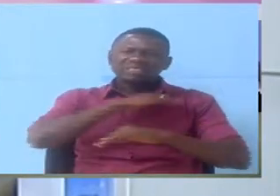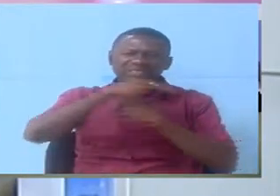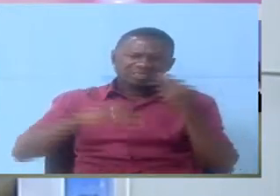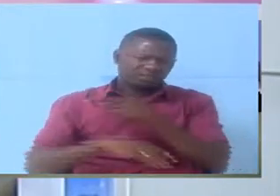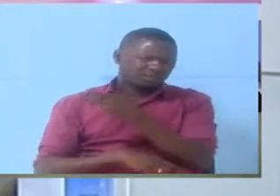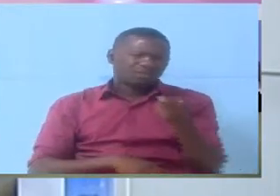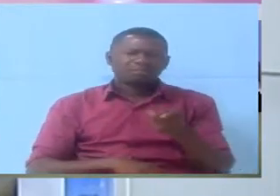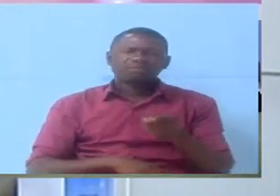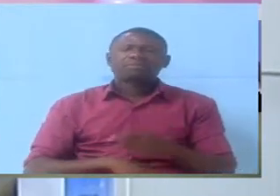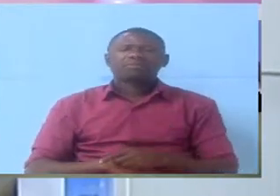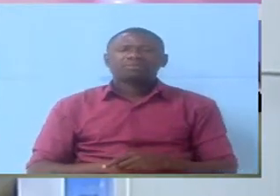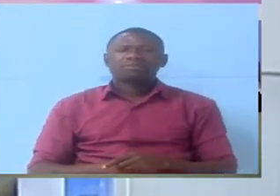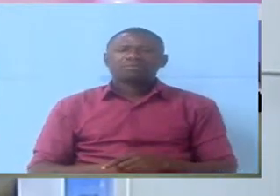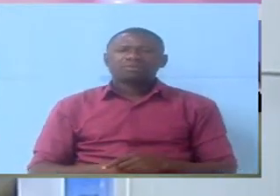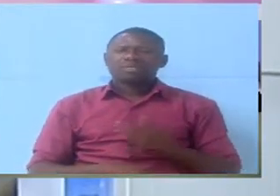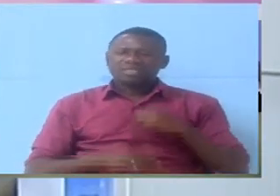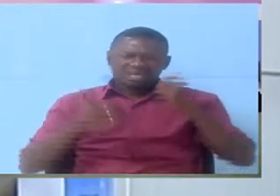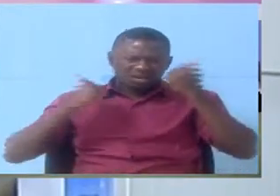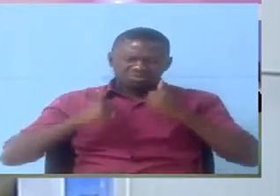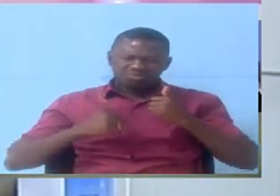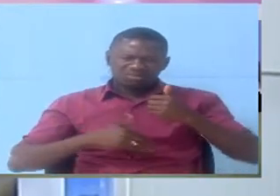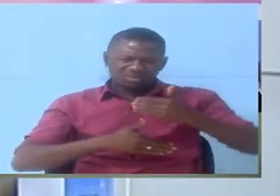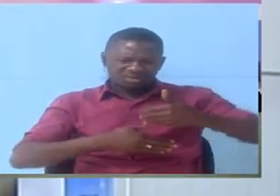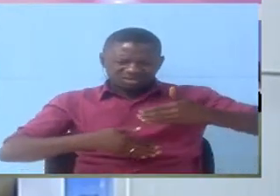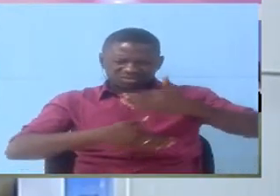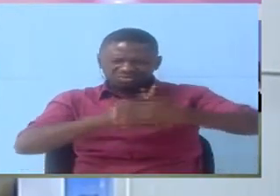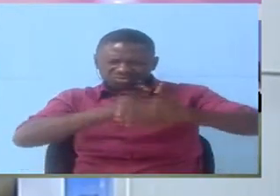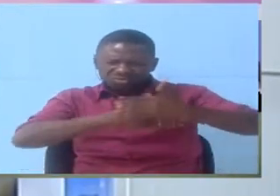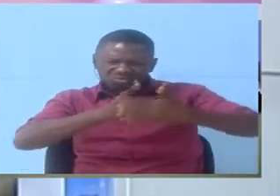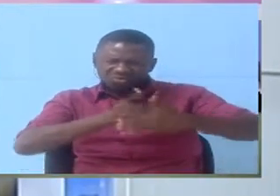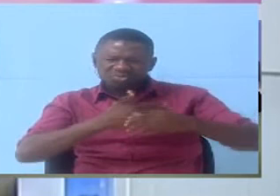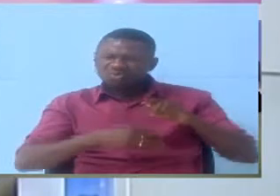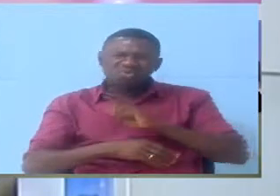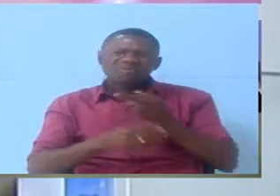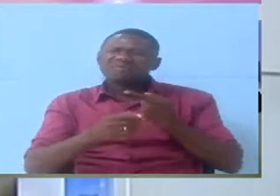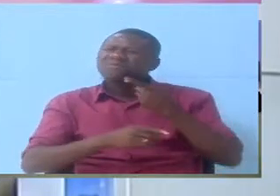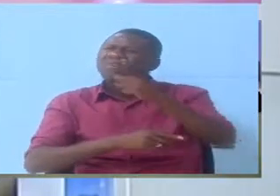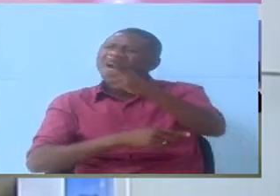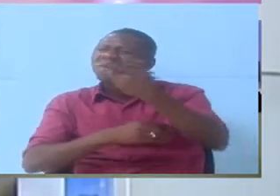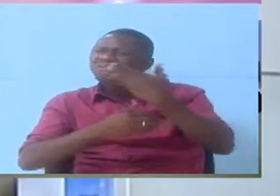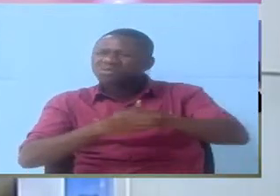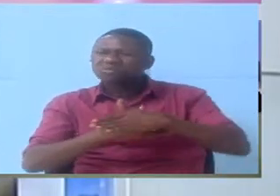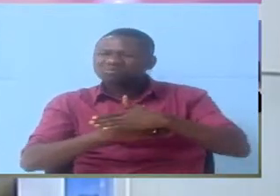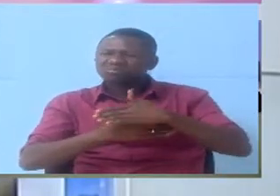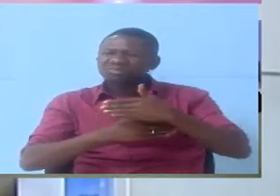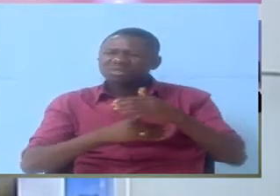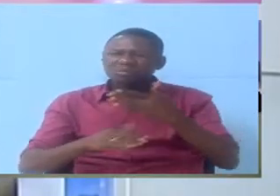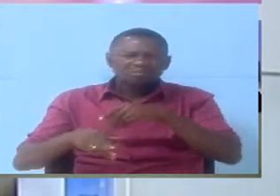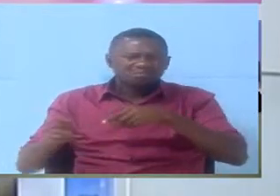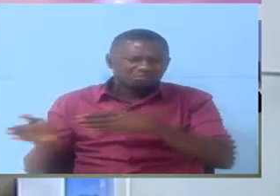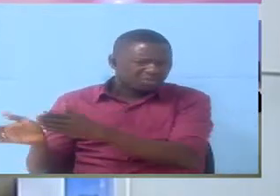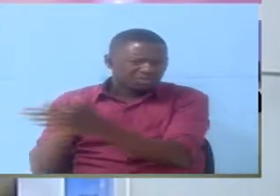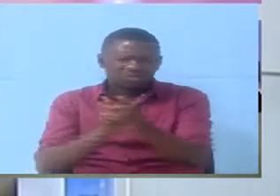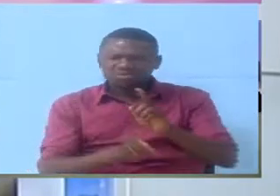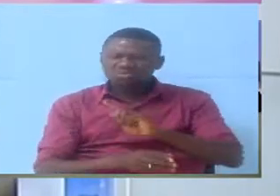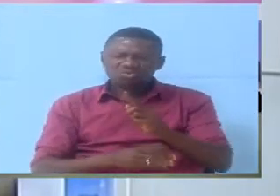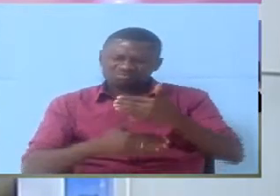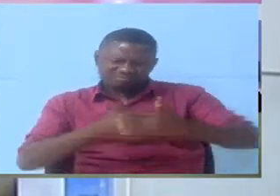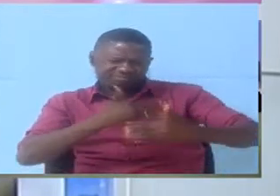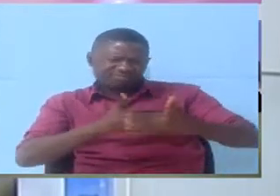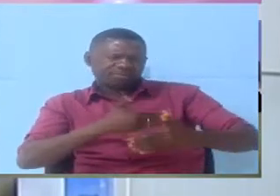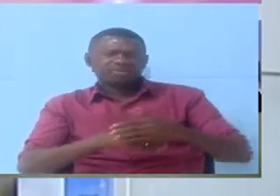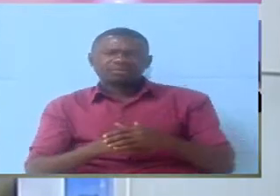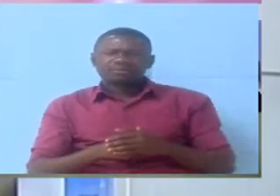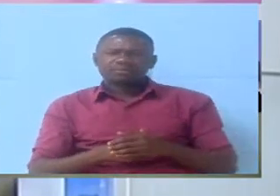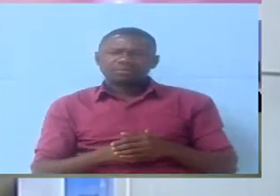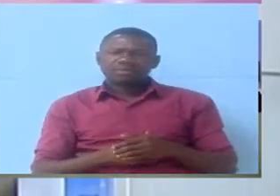Maya Longa Jamfata Bada Lalefang. Because my first thought was. Atunam Miral follow momentinu. A boat might have capsized. Asikeno Kulumule Boy Tabakono. But